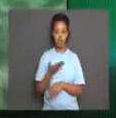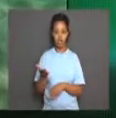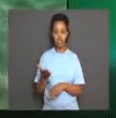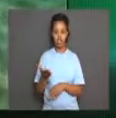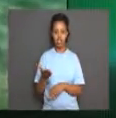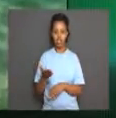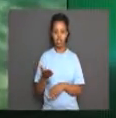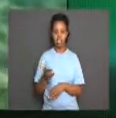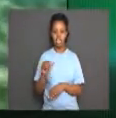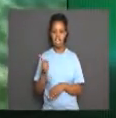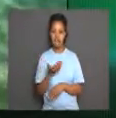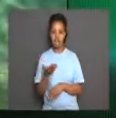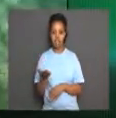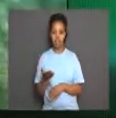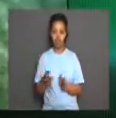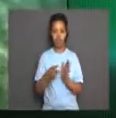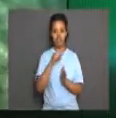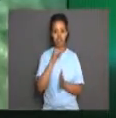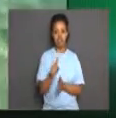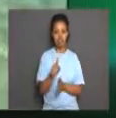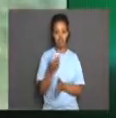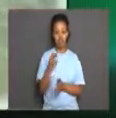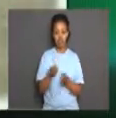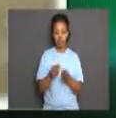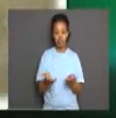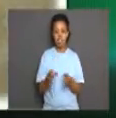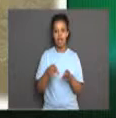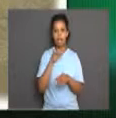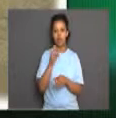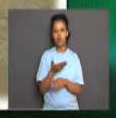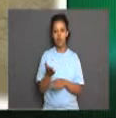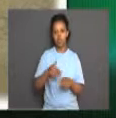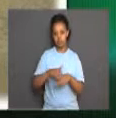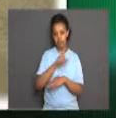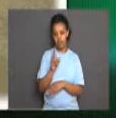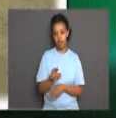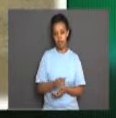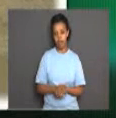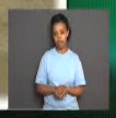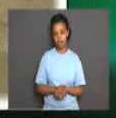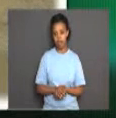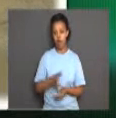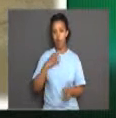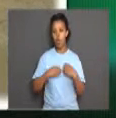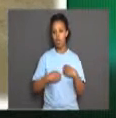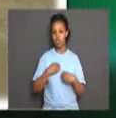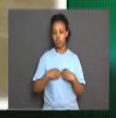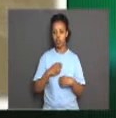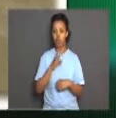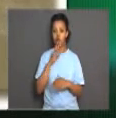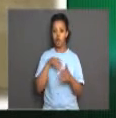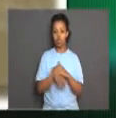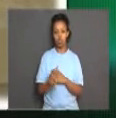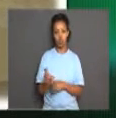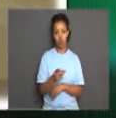exposed to elements that could cause it to decompose. If the organism is in